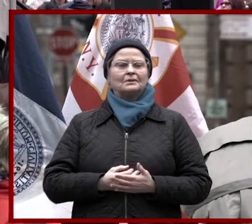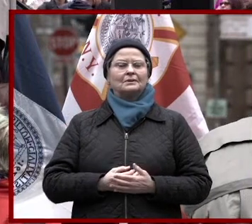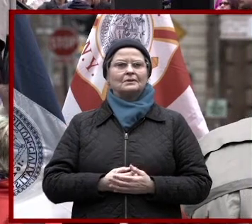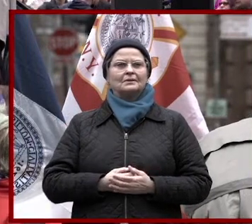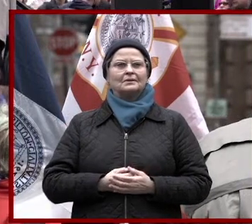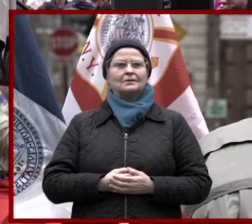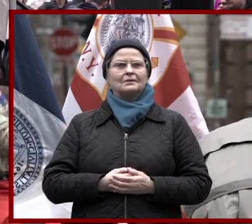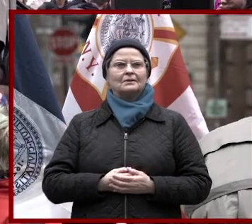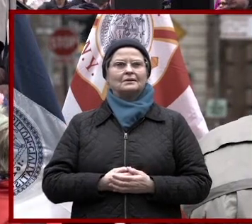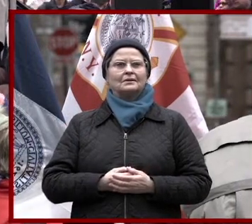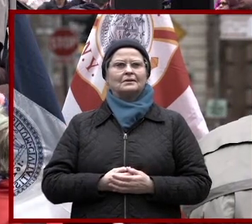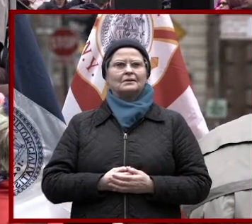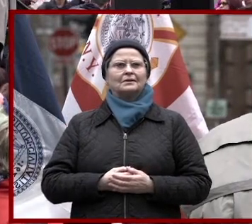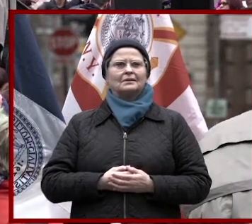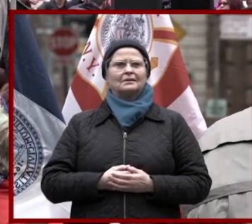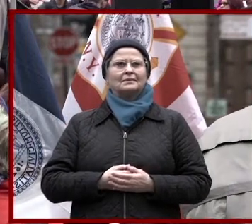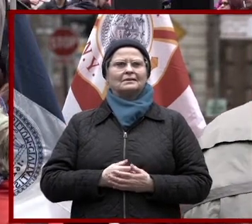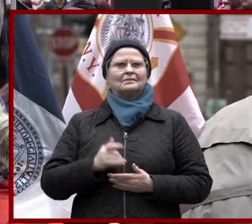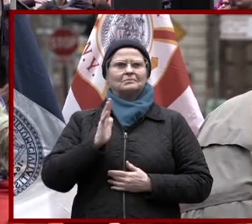found,